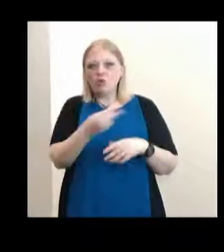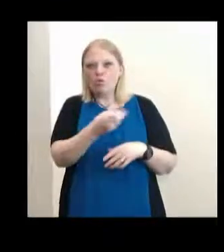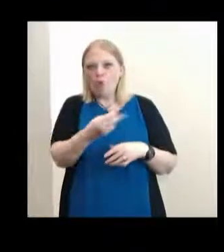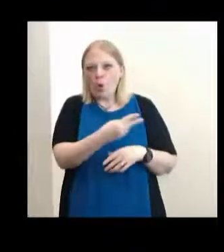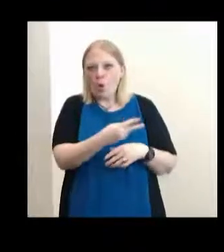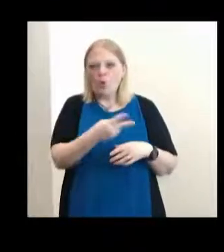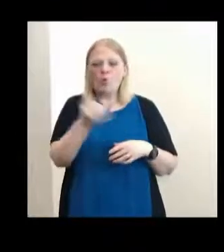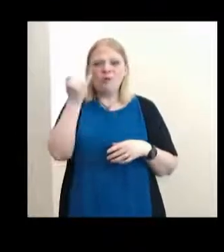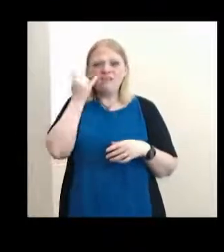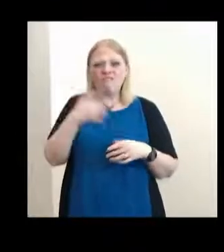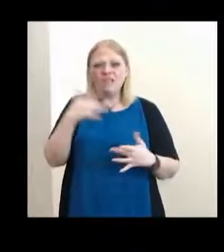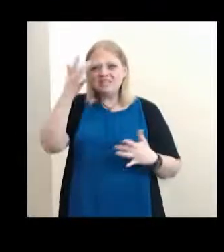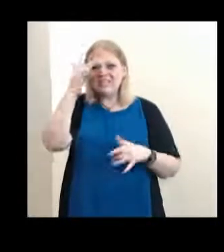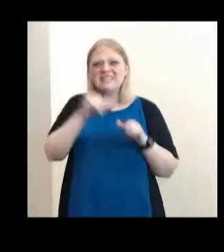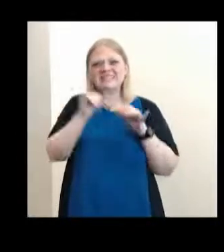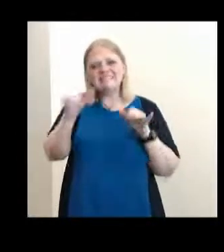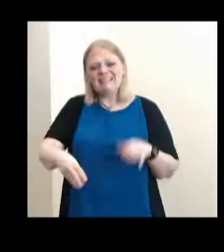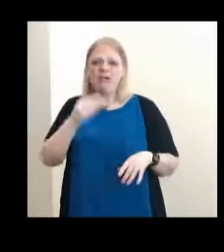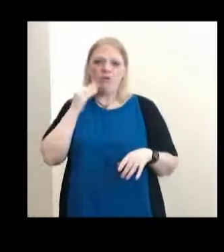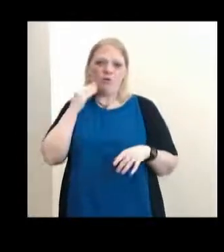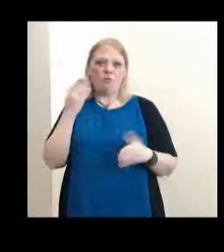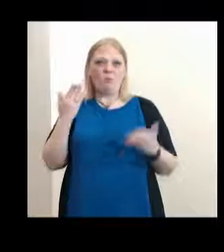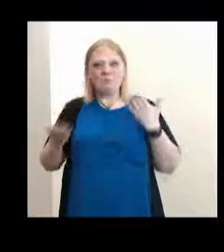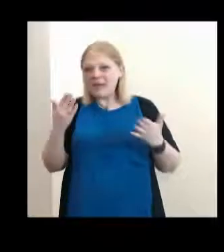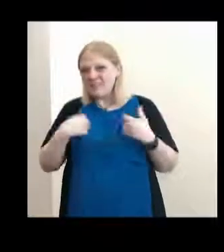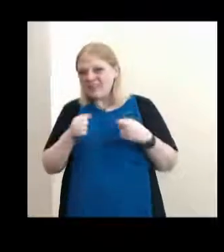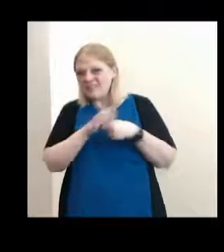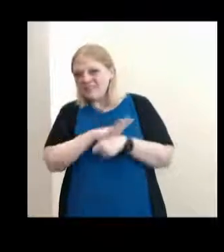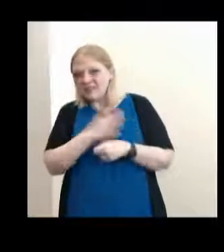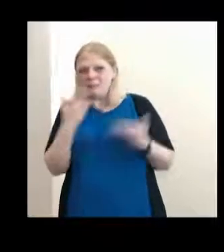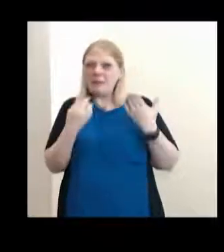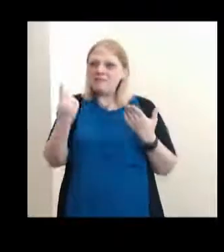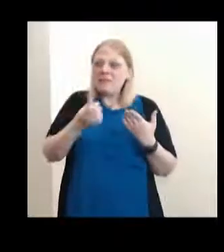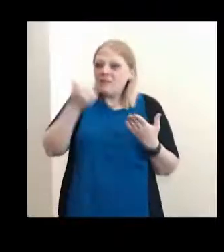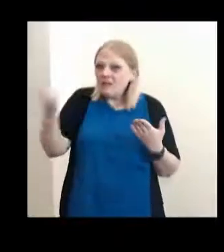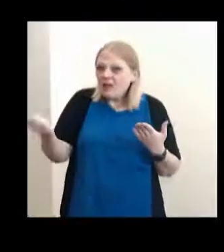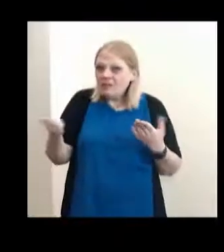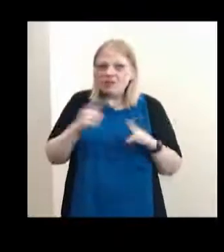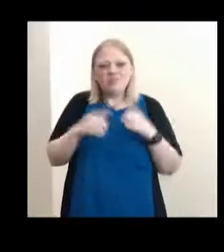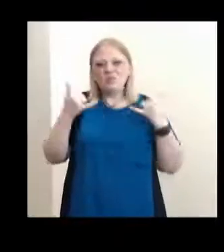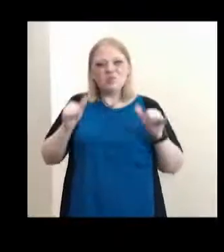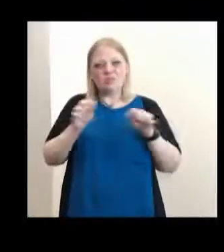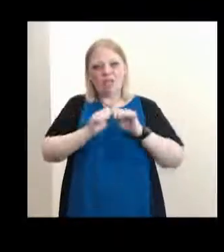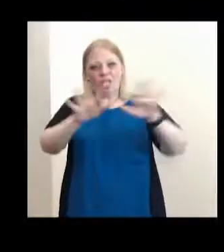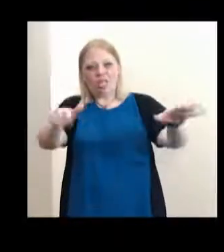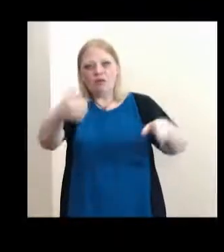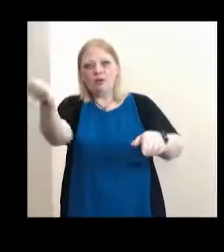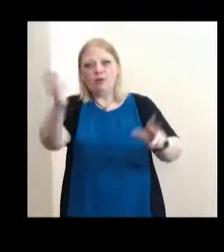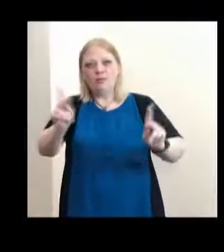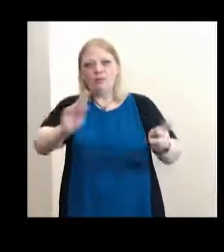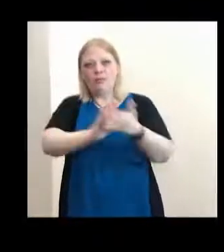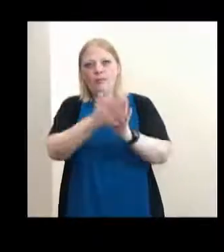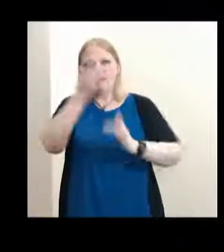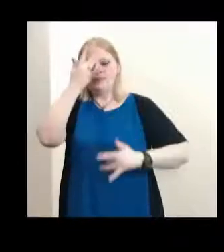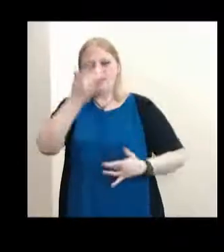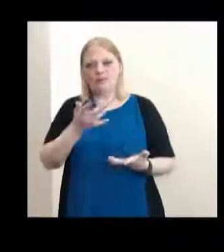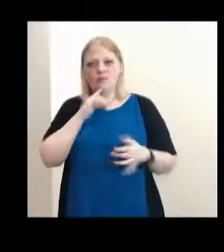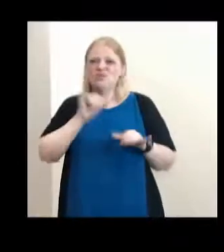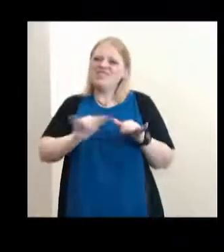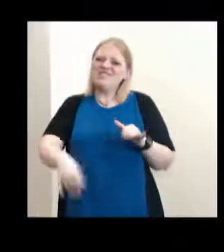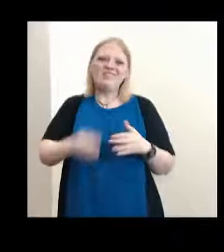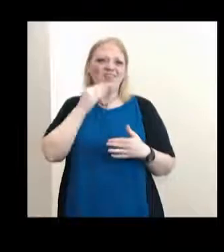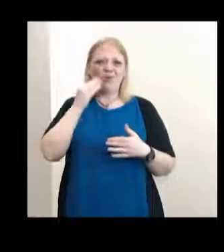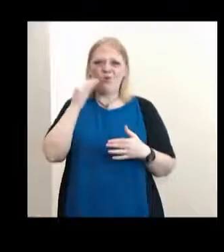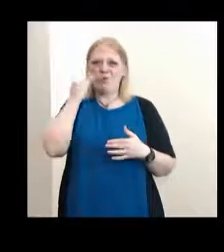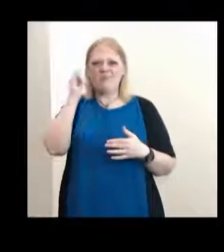home. If you could have COVID-19, you could have something else that's going to make other people sick. So please stay at home if you have any type of